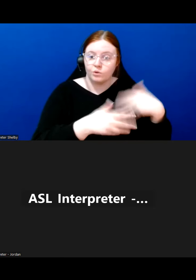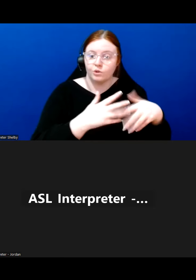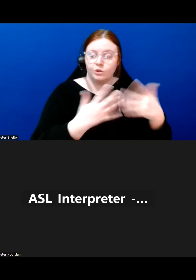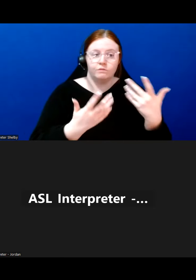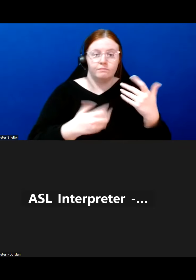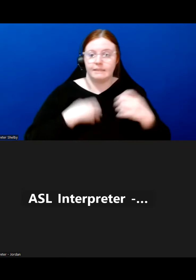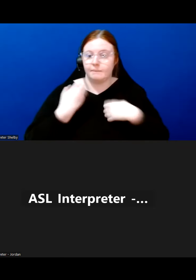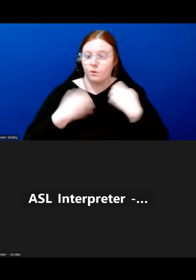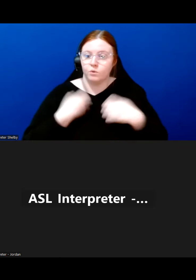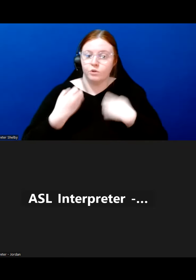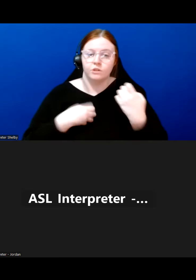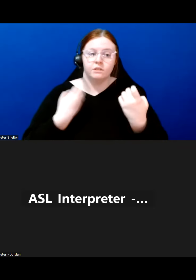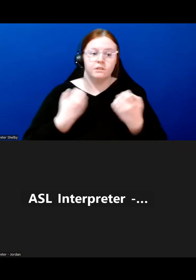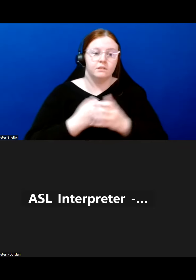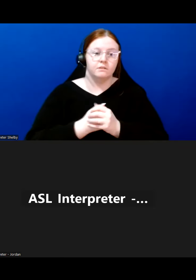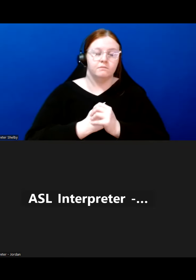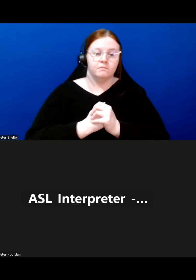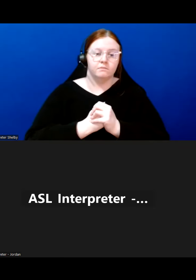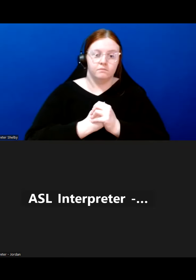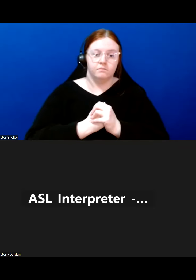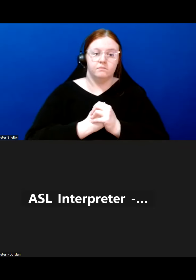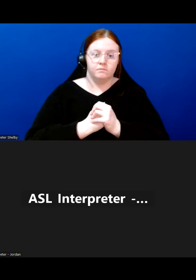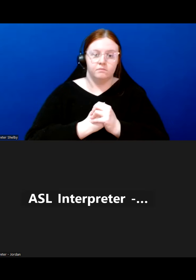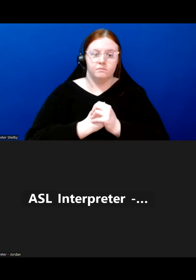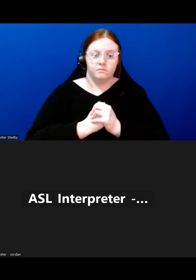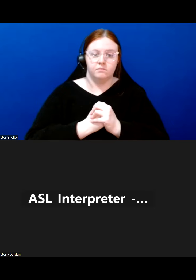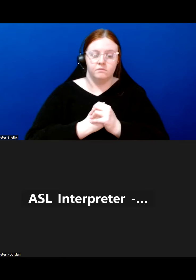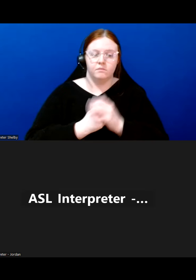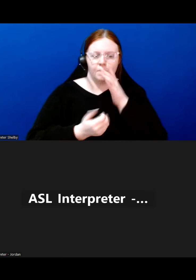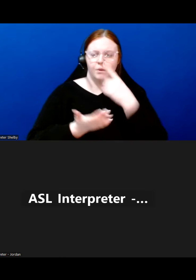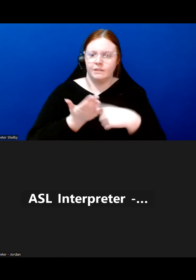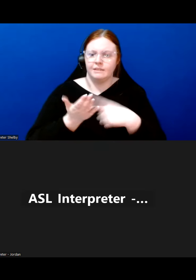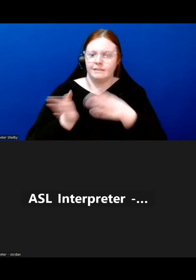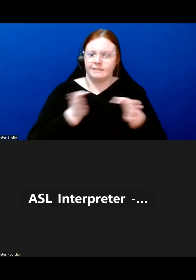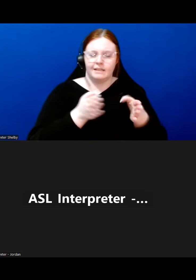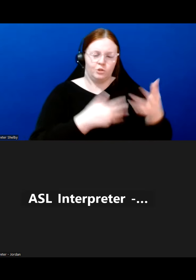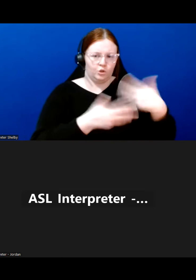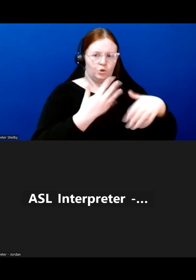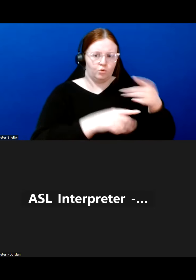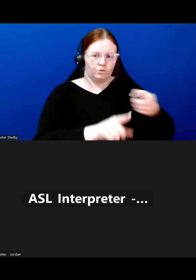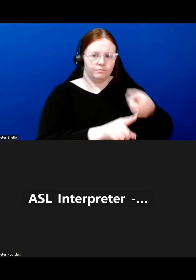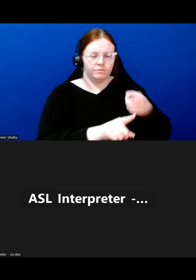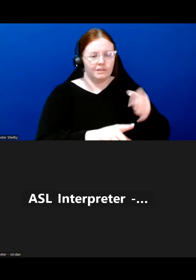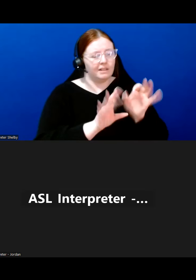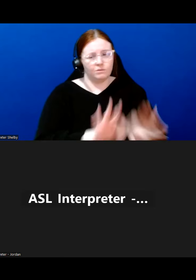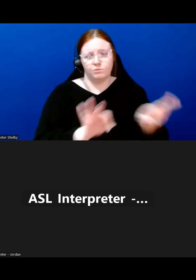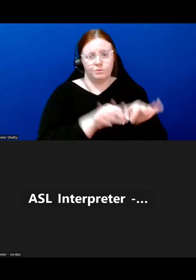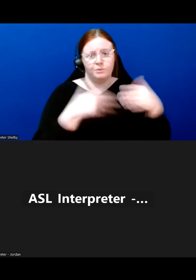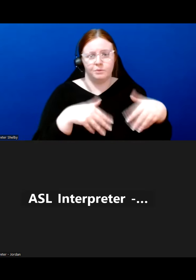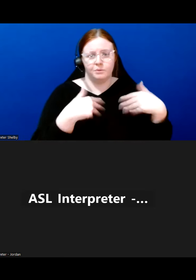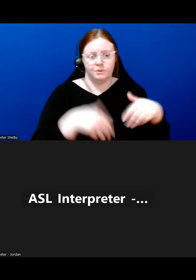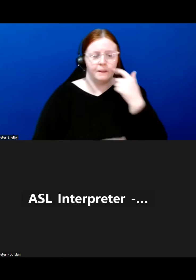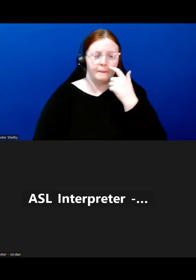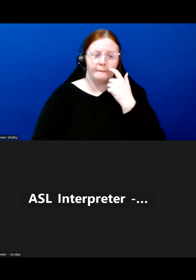emotionally, and we'll just talk about the social side of it first, because that's a really, really big one. And there's a lot